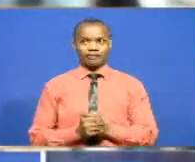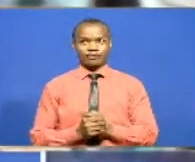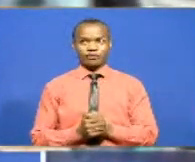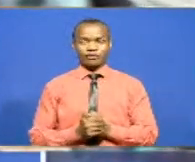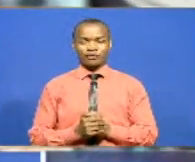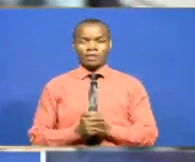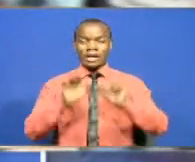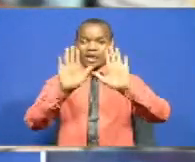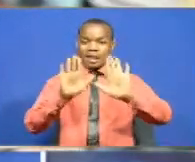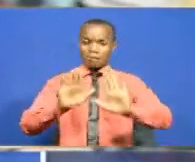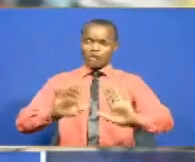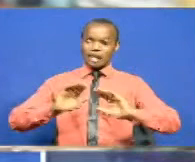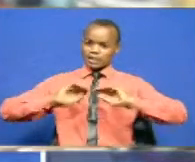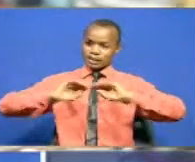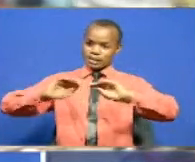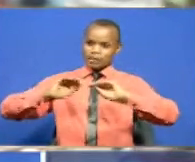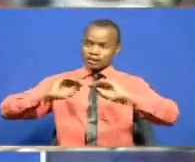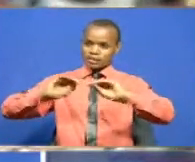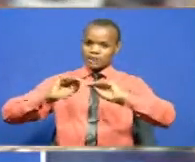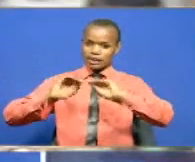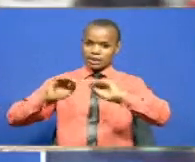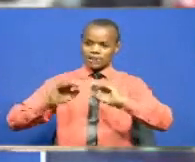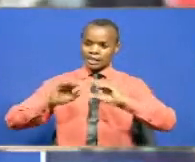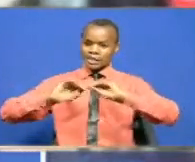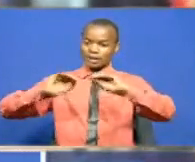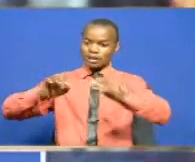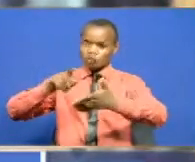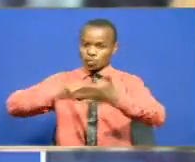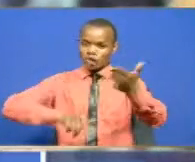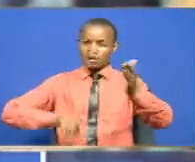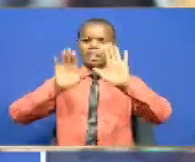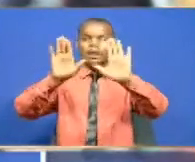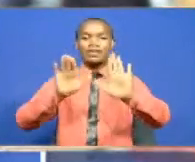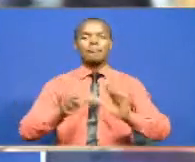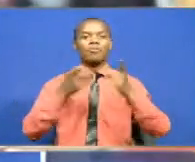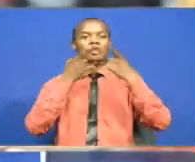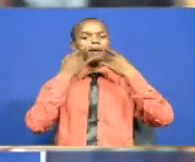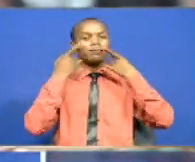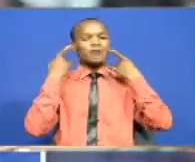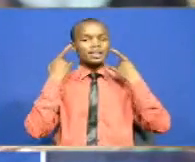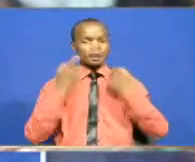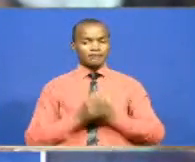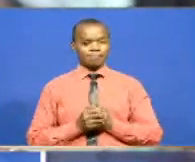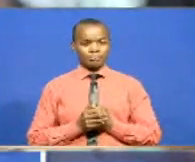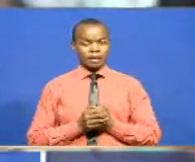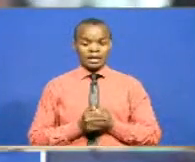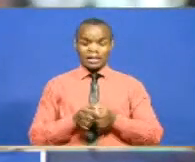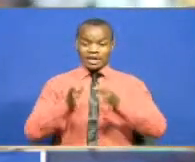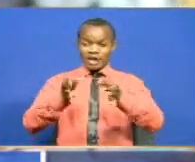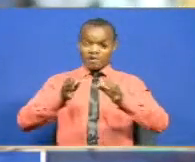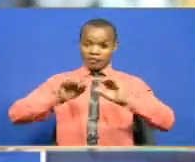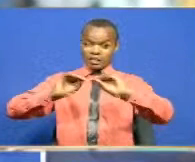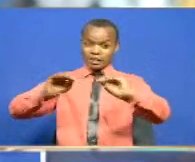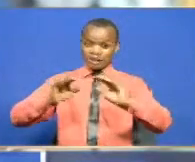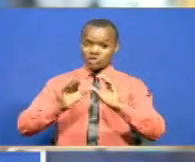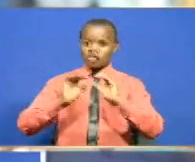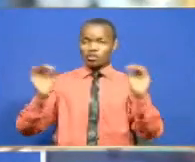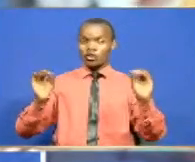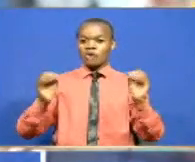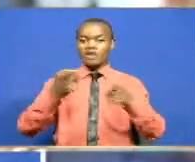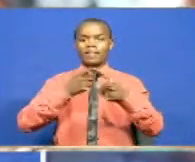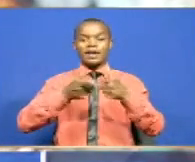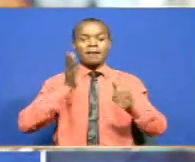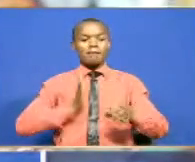COVID-19. Tunafunza hawa umuhimu ya kuvaa hii kitu, kwa sababu bila kuvunza hata jua kwamba anafaa kwa sababu